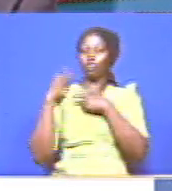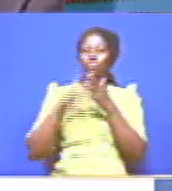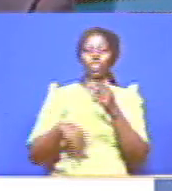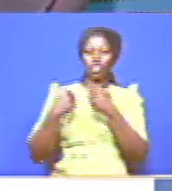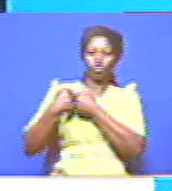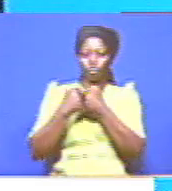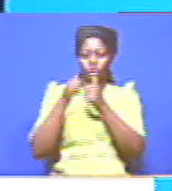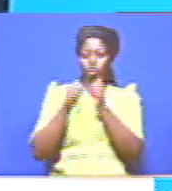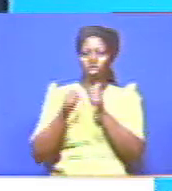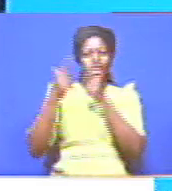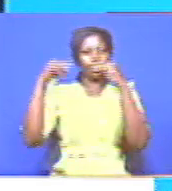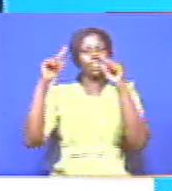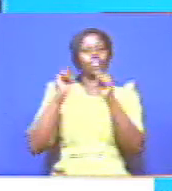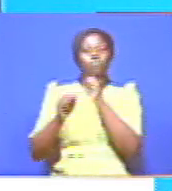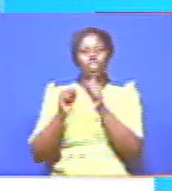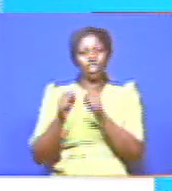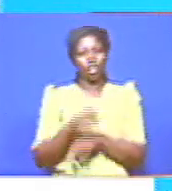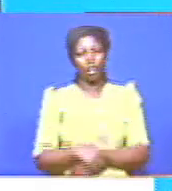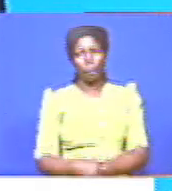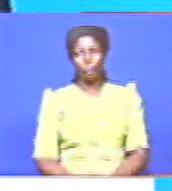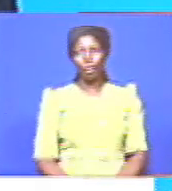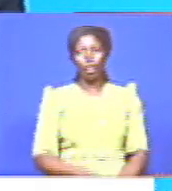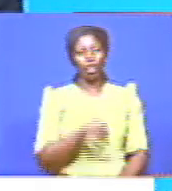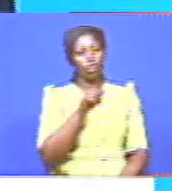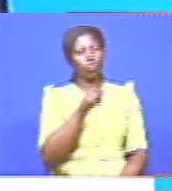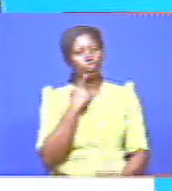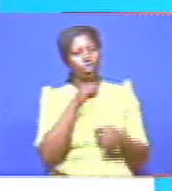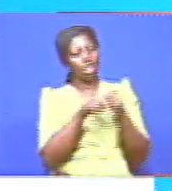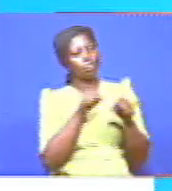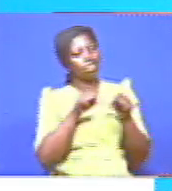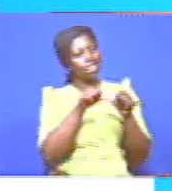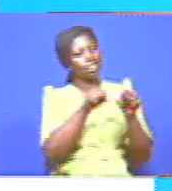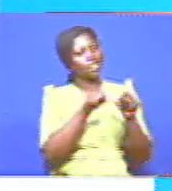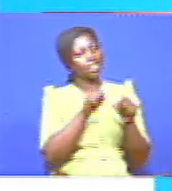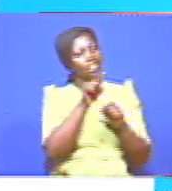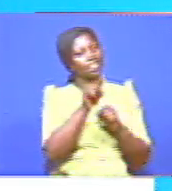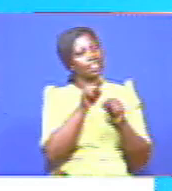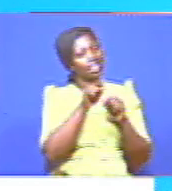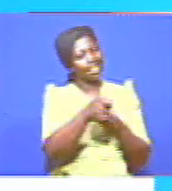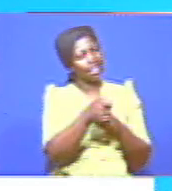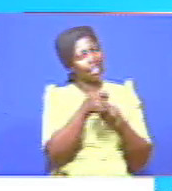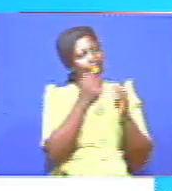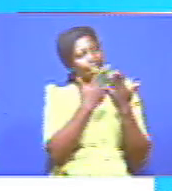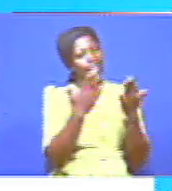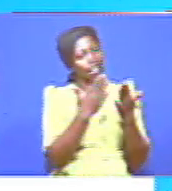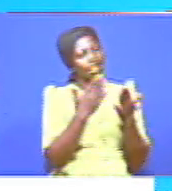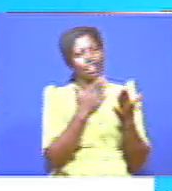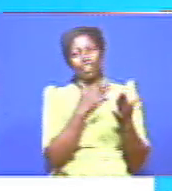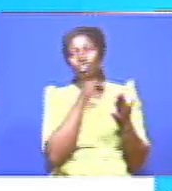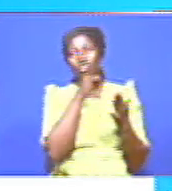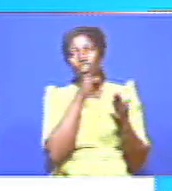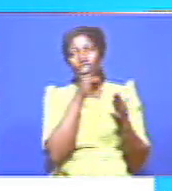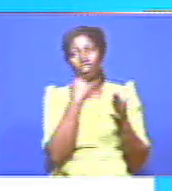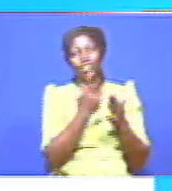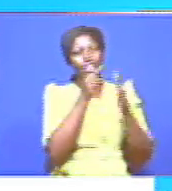successes. You did mention in the theme that sustainability is a key factor. Absolutely. It's not just important to initiate changes,